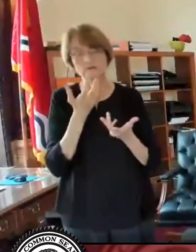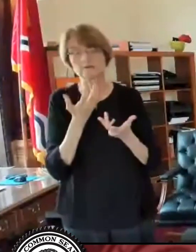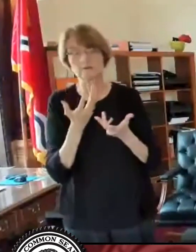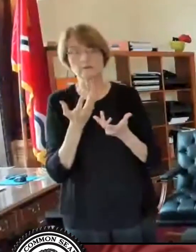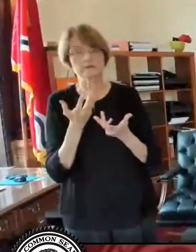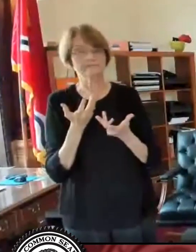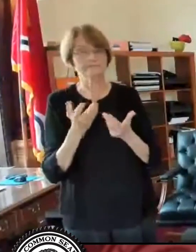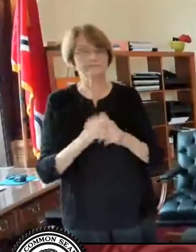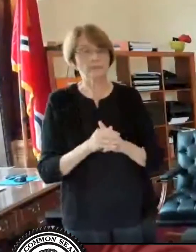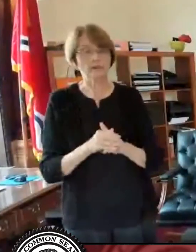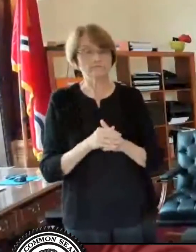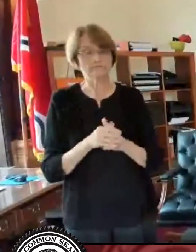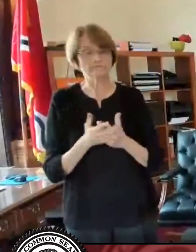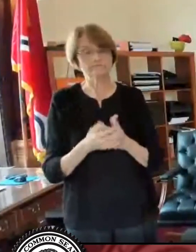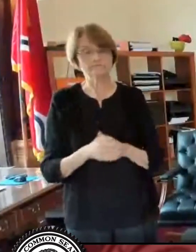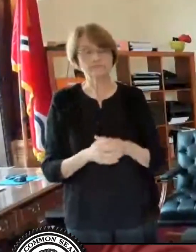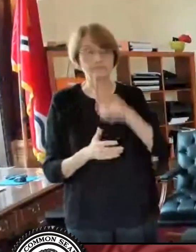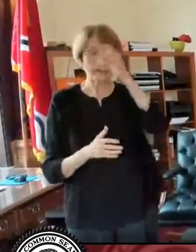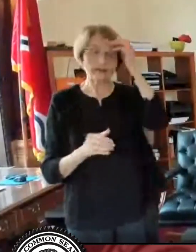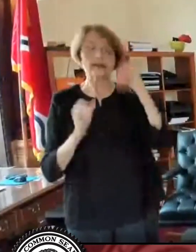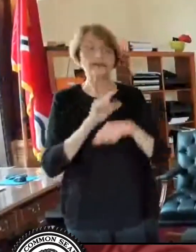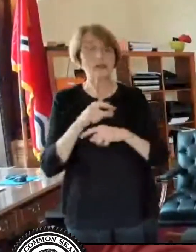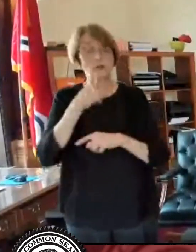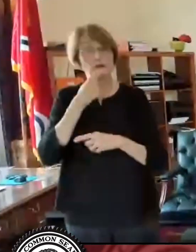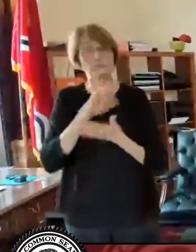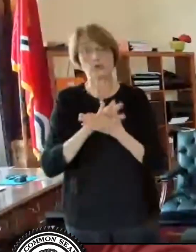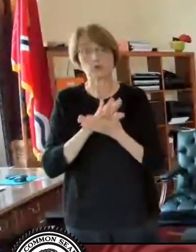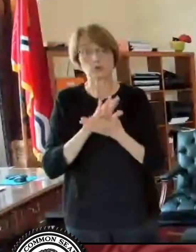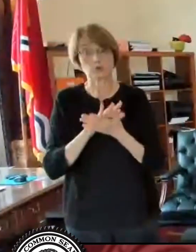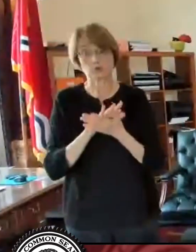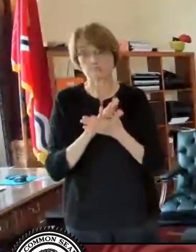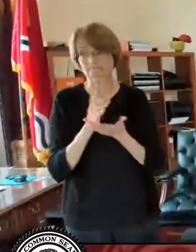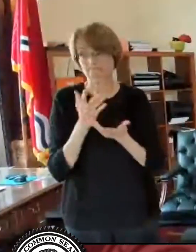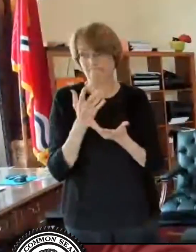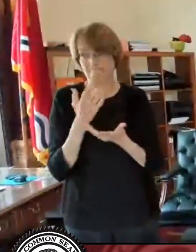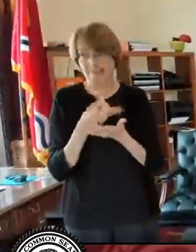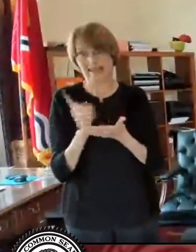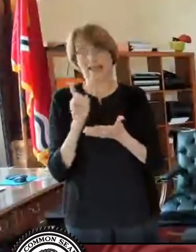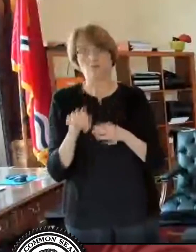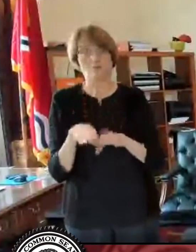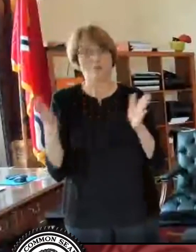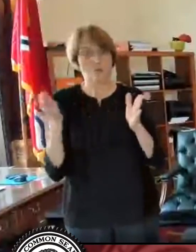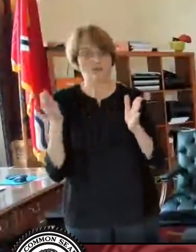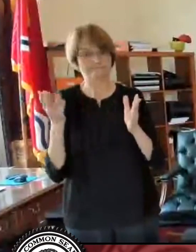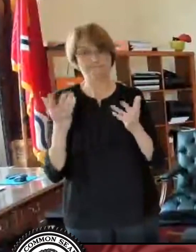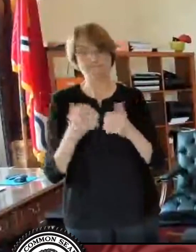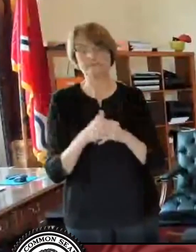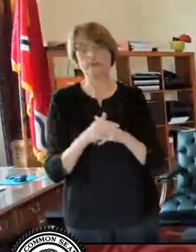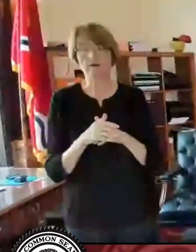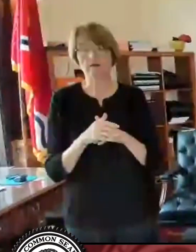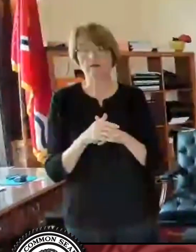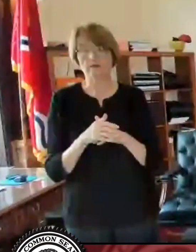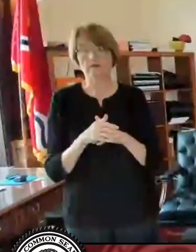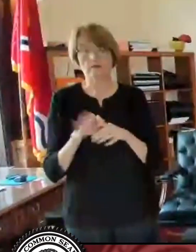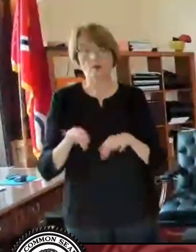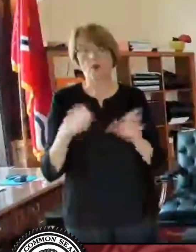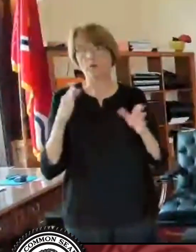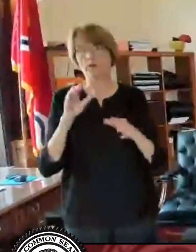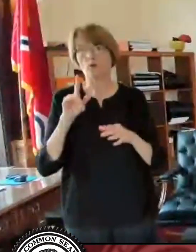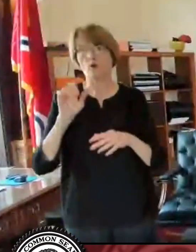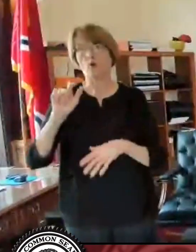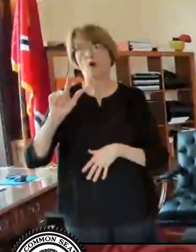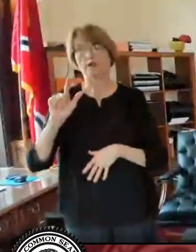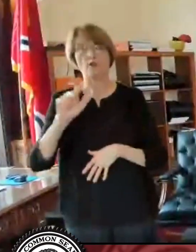learning. So St. Louis Public Schools has only been open for a week, and they started on the 31st, I think it was,